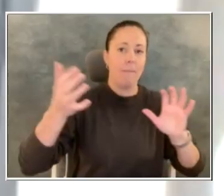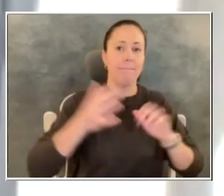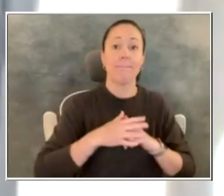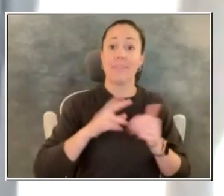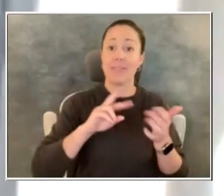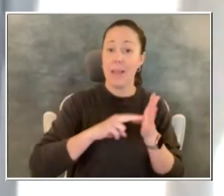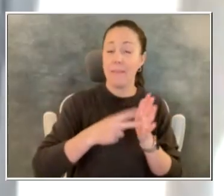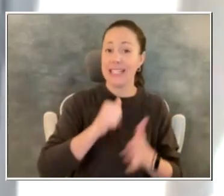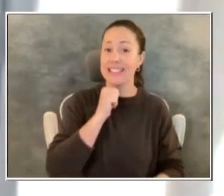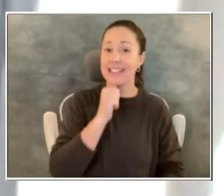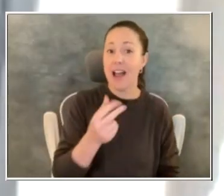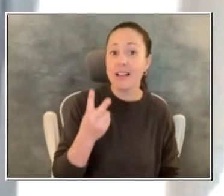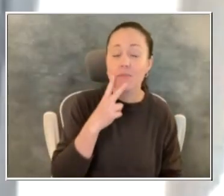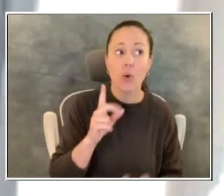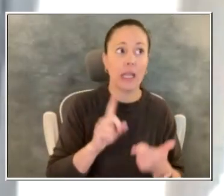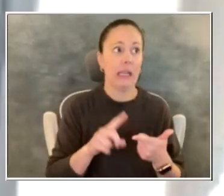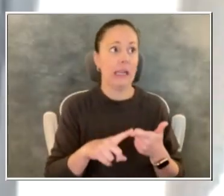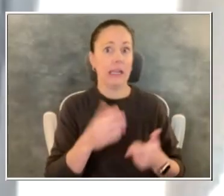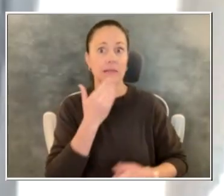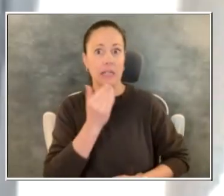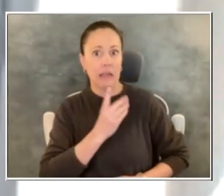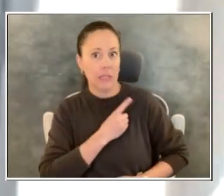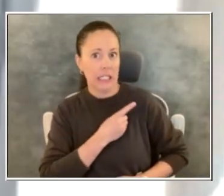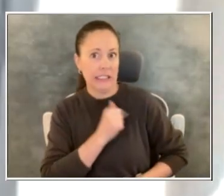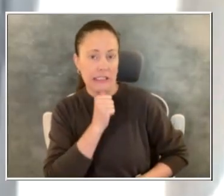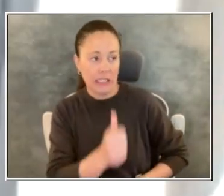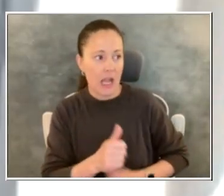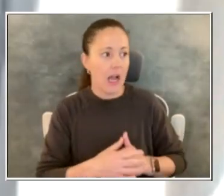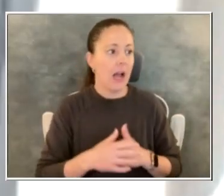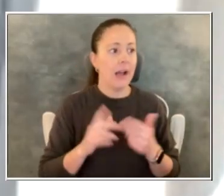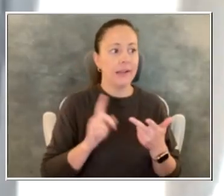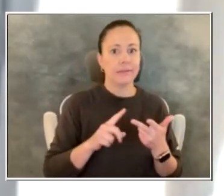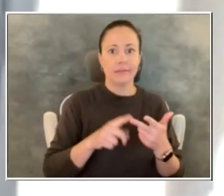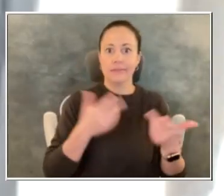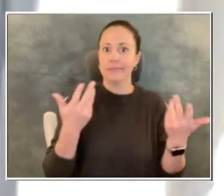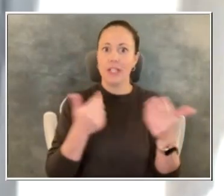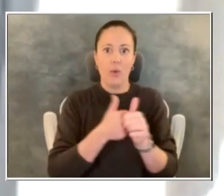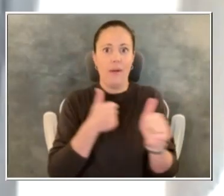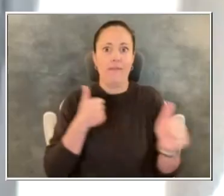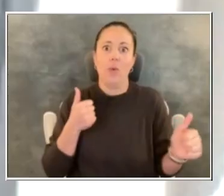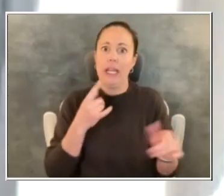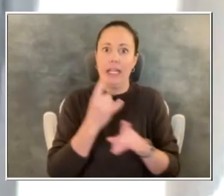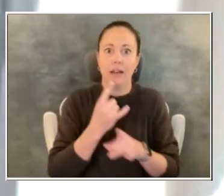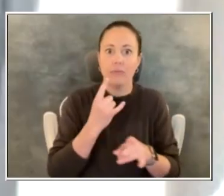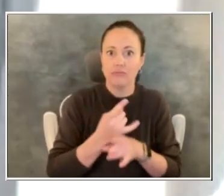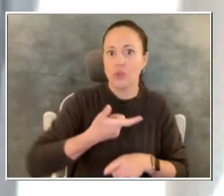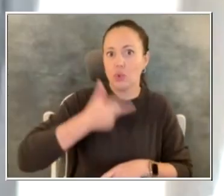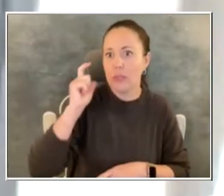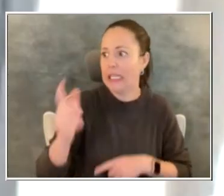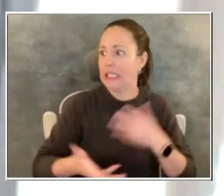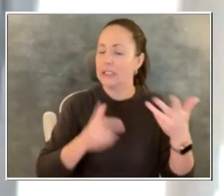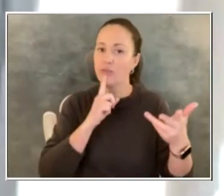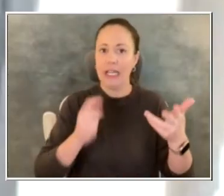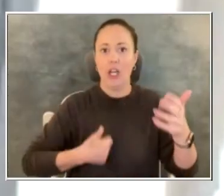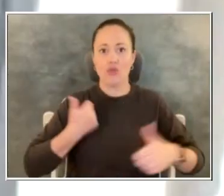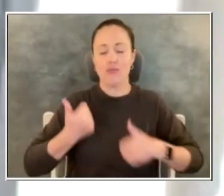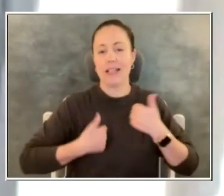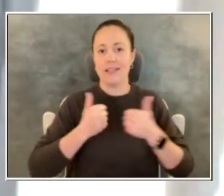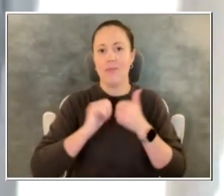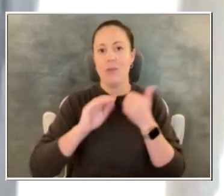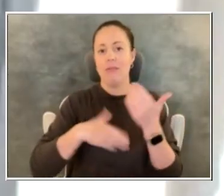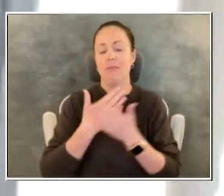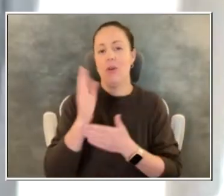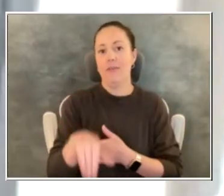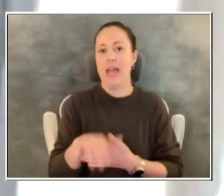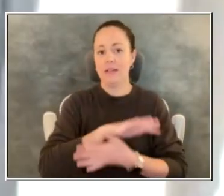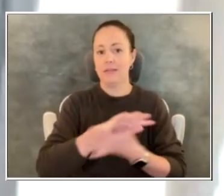not being diabetic, watching how much you drink, staying away from cigarettes, controlling blood pressure, being aggressive with cholesterol, that's where that is the impact. So it's